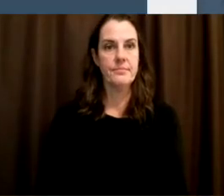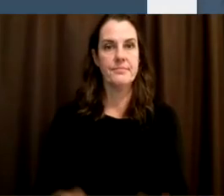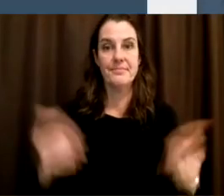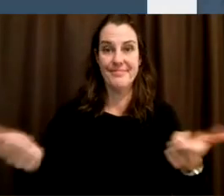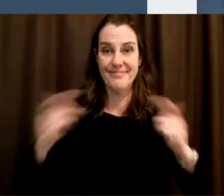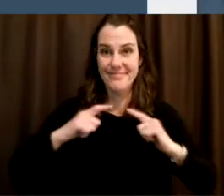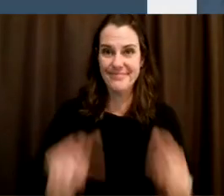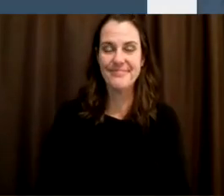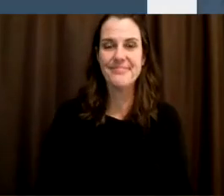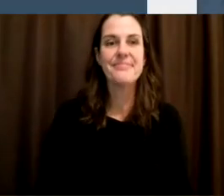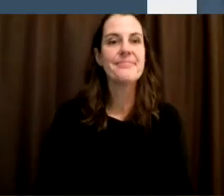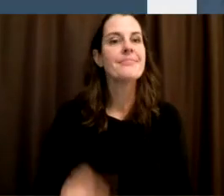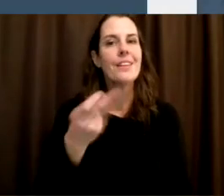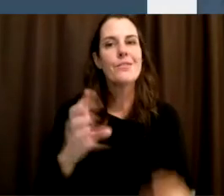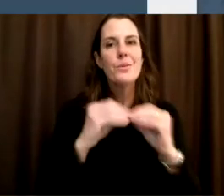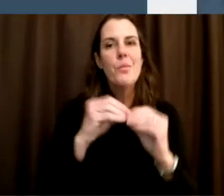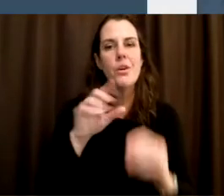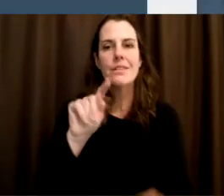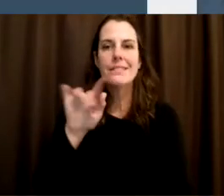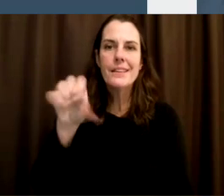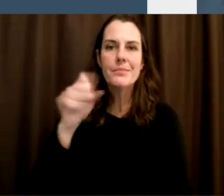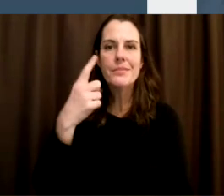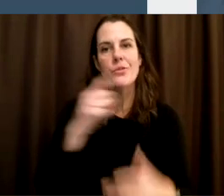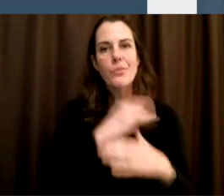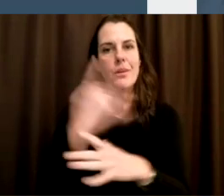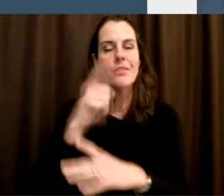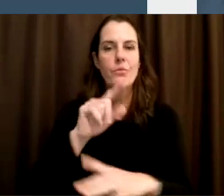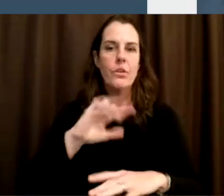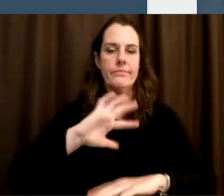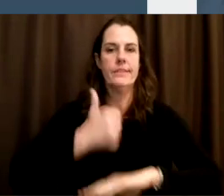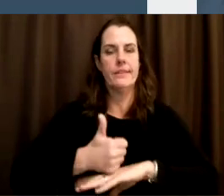So, a couple of tips to prepare for a site visit.